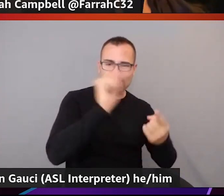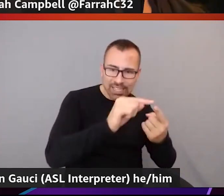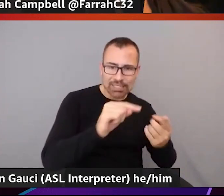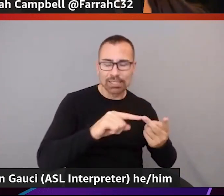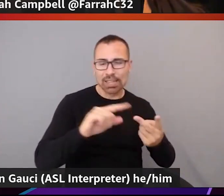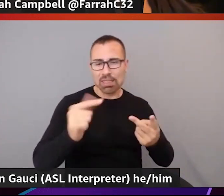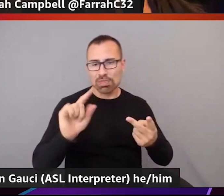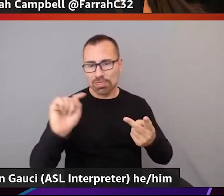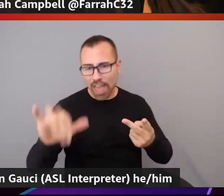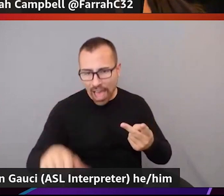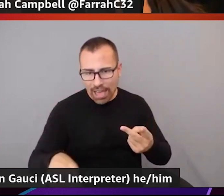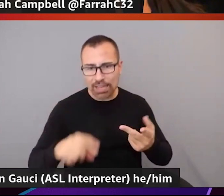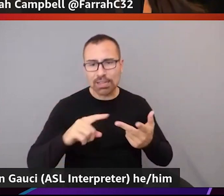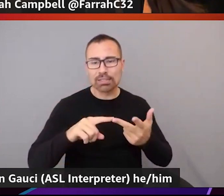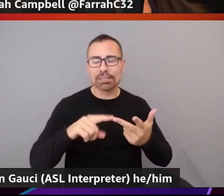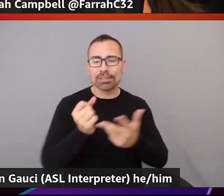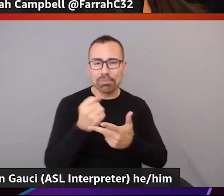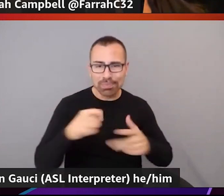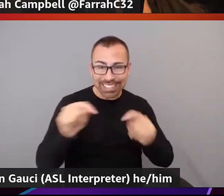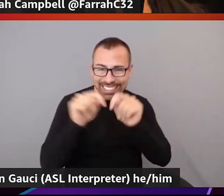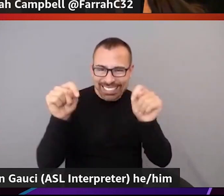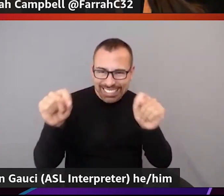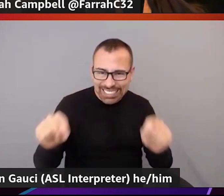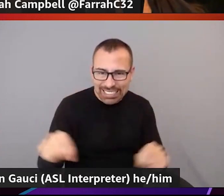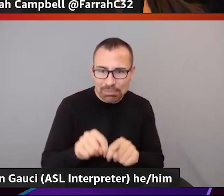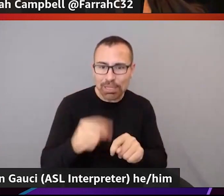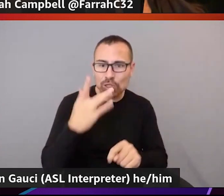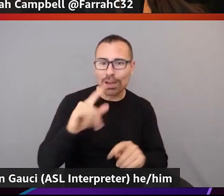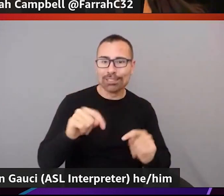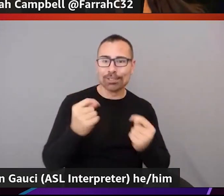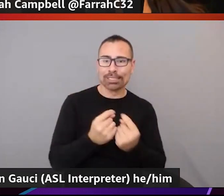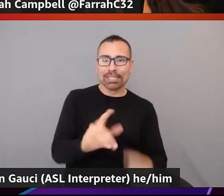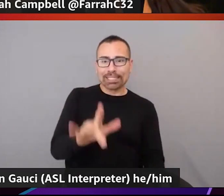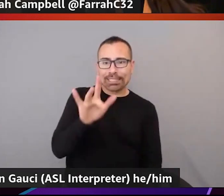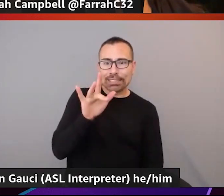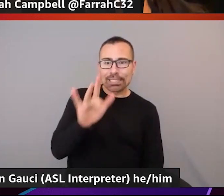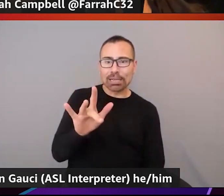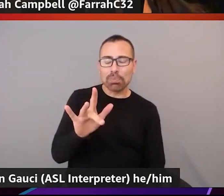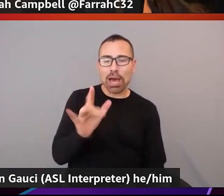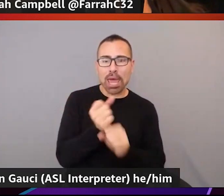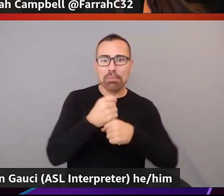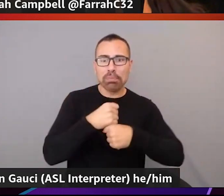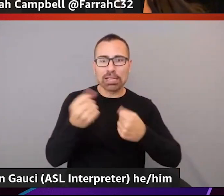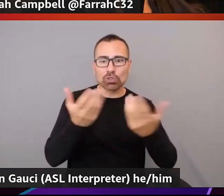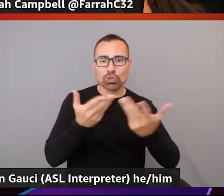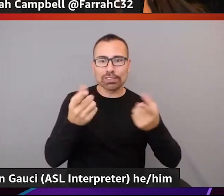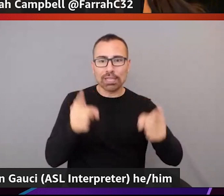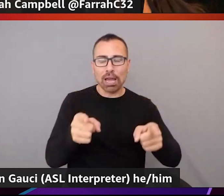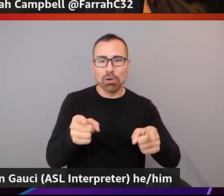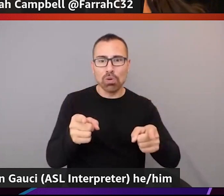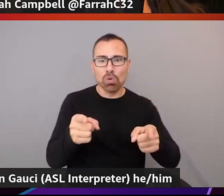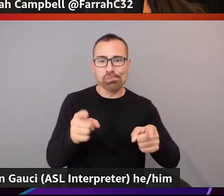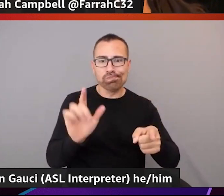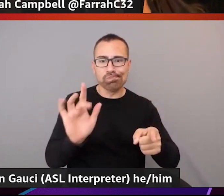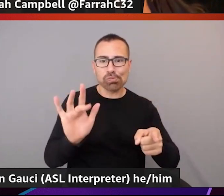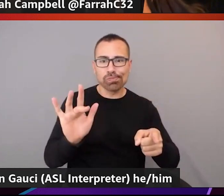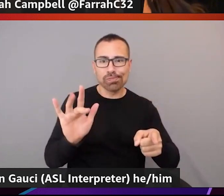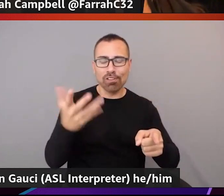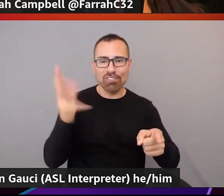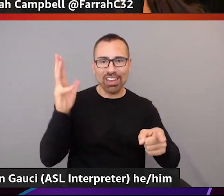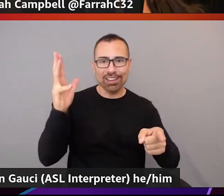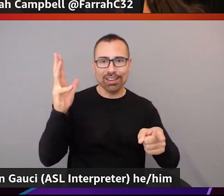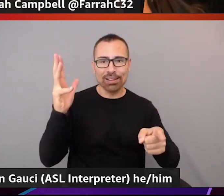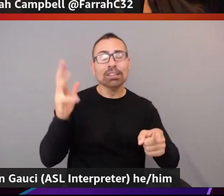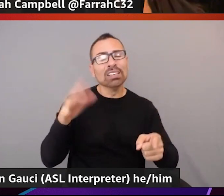teams can just, with a click of a button, go through and create these services. Yeah, there are folks that are going